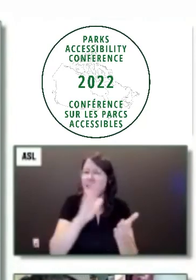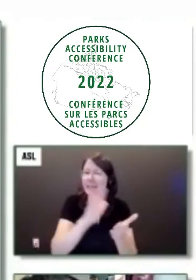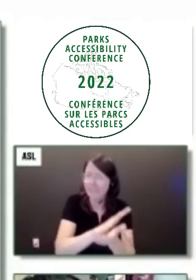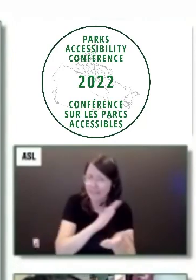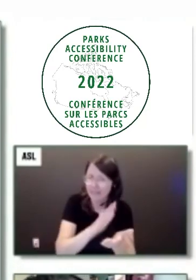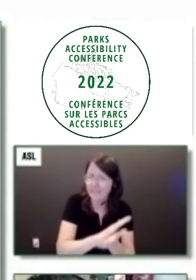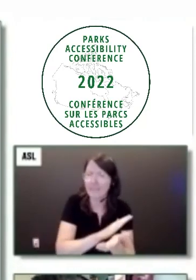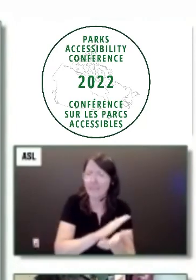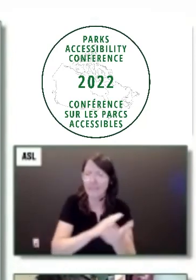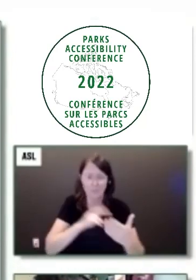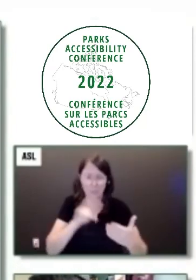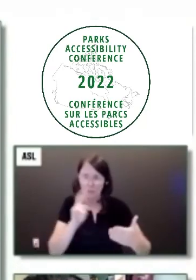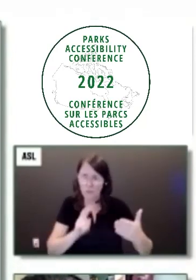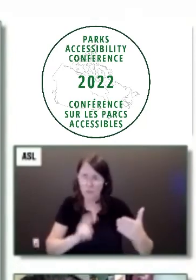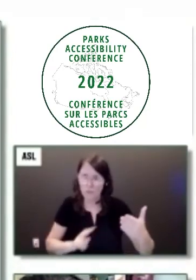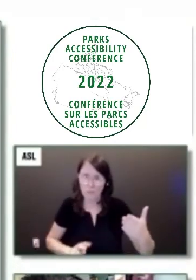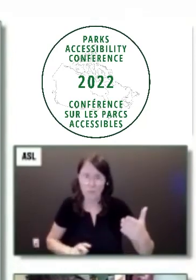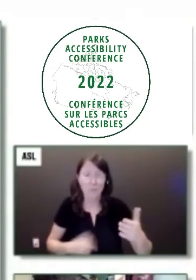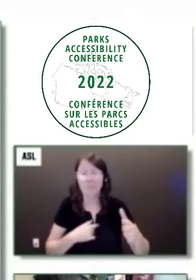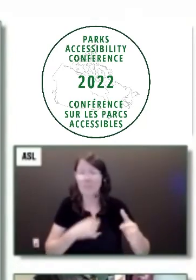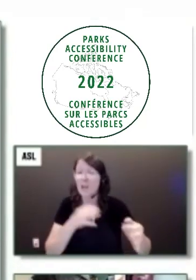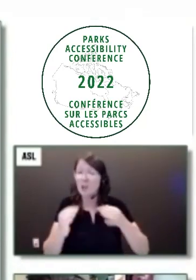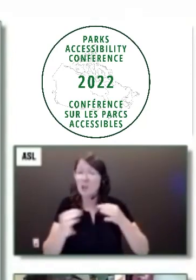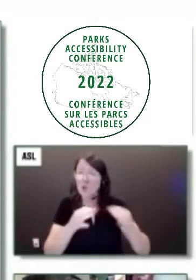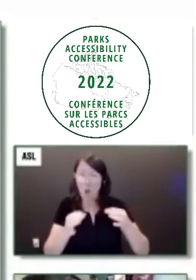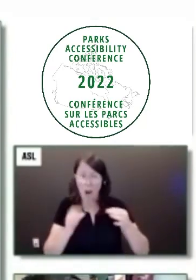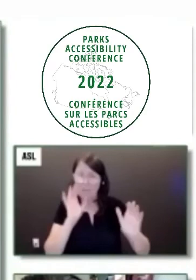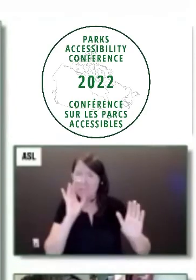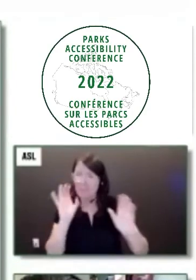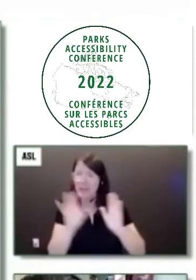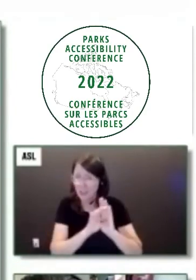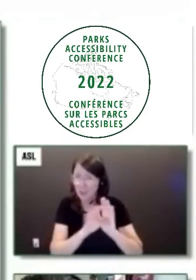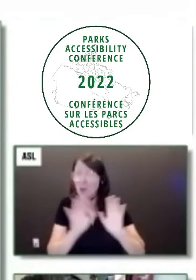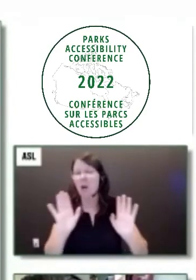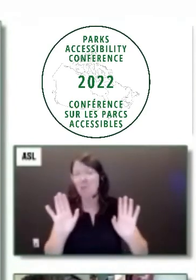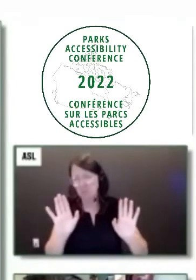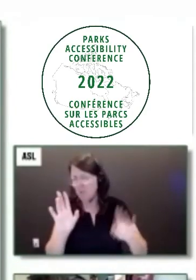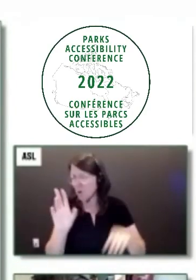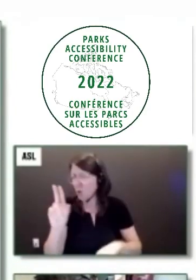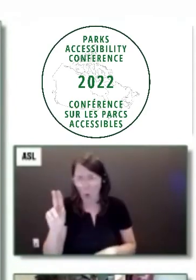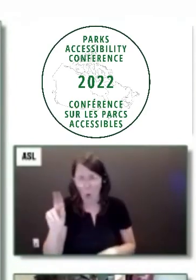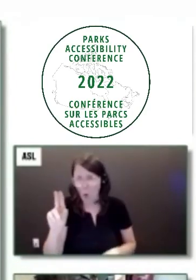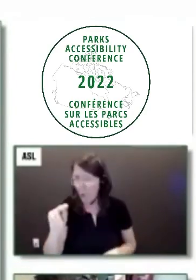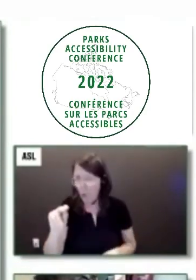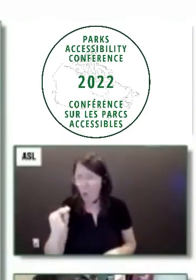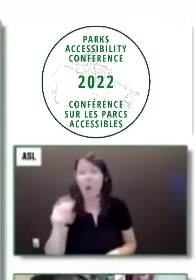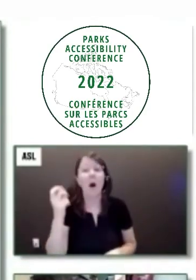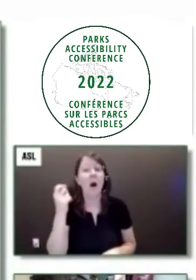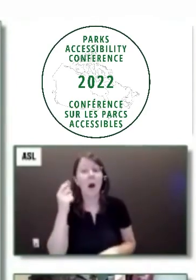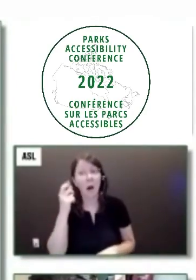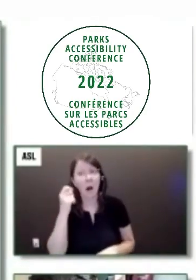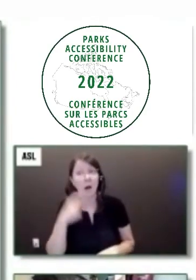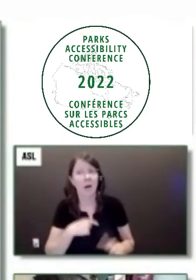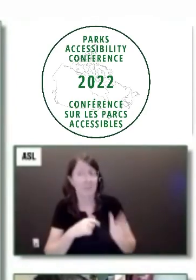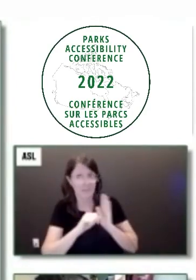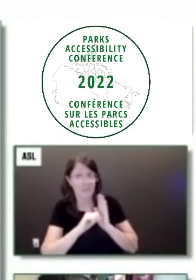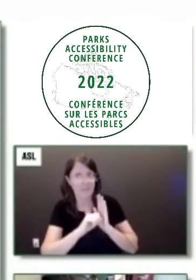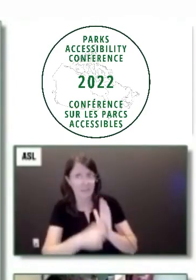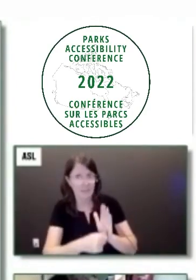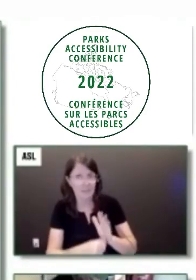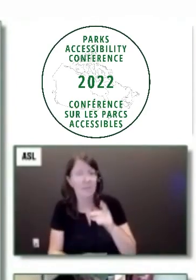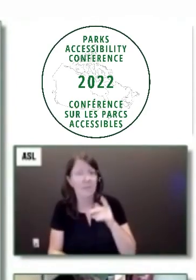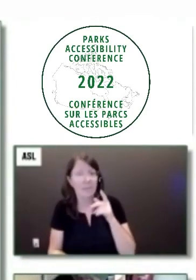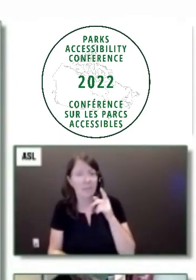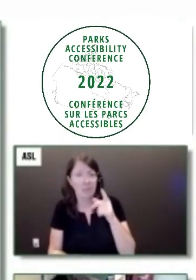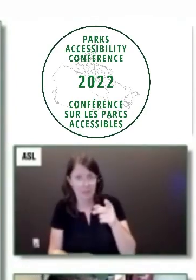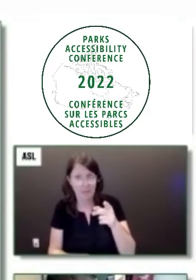all of the relationships that are captured here, but I do want to draw your attention to the fact that the diagram has the social model of disability